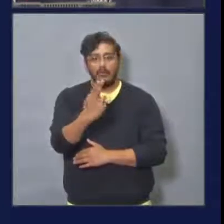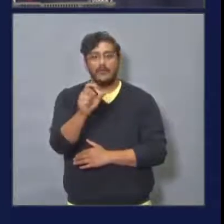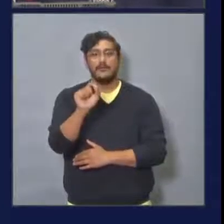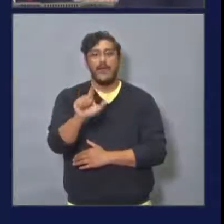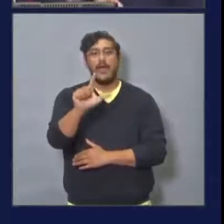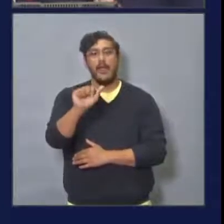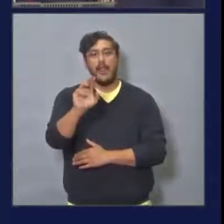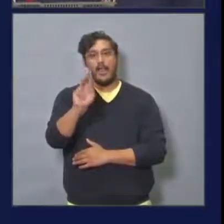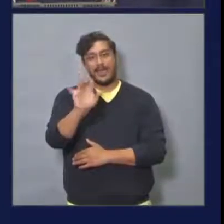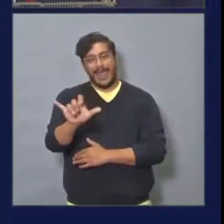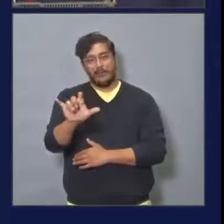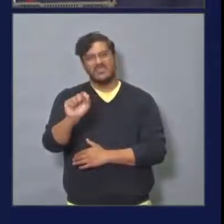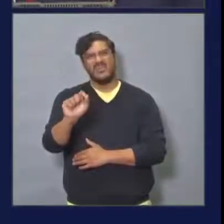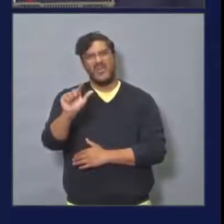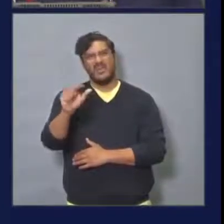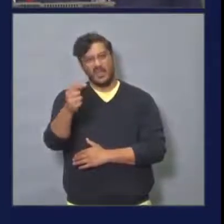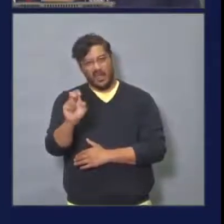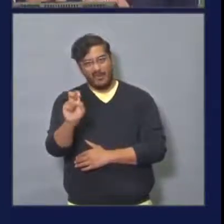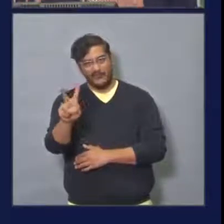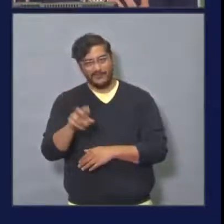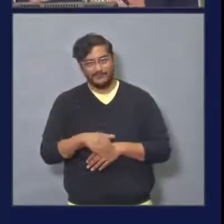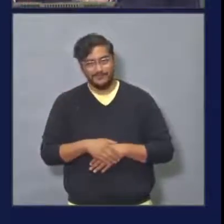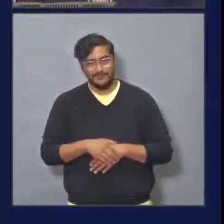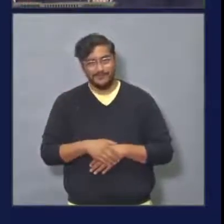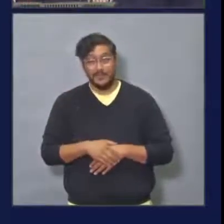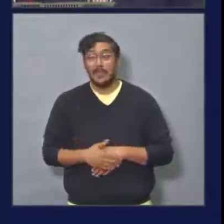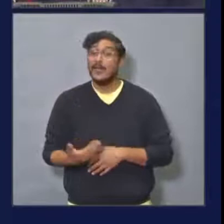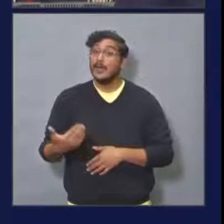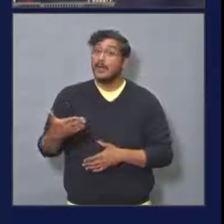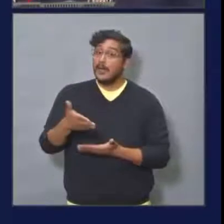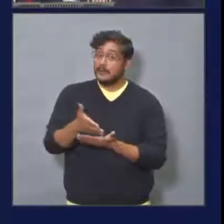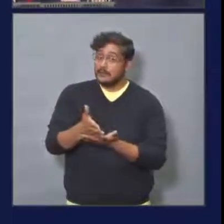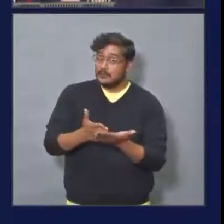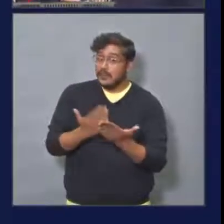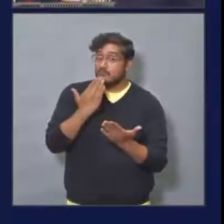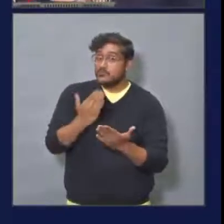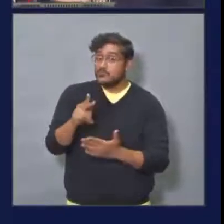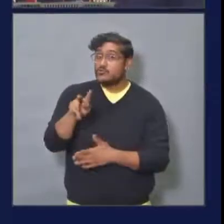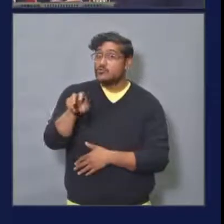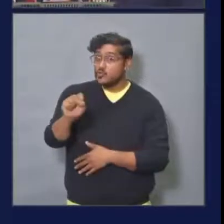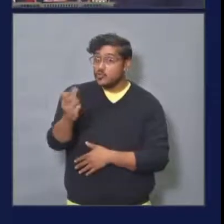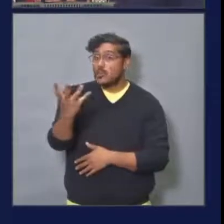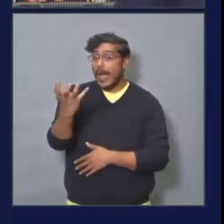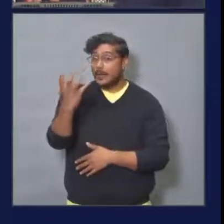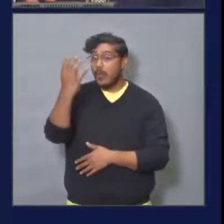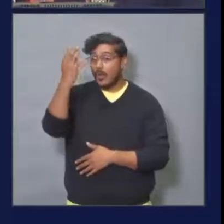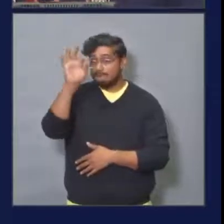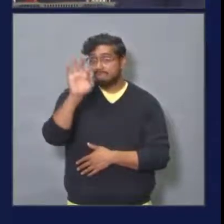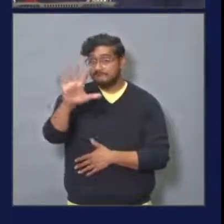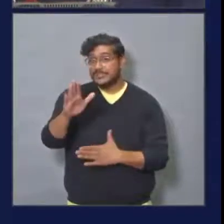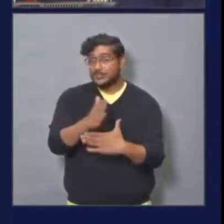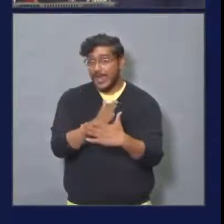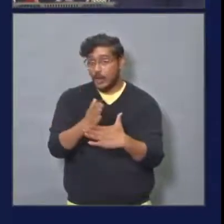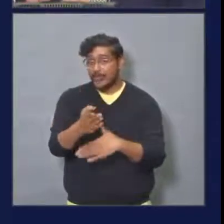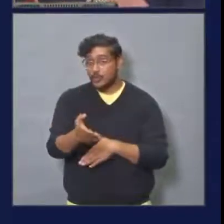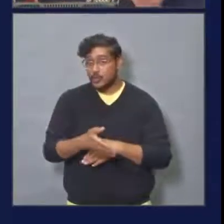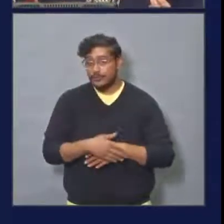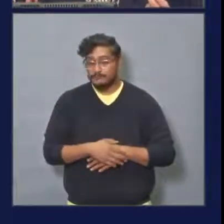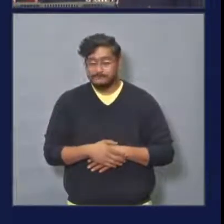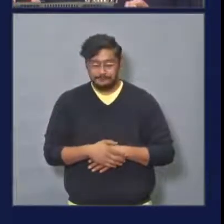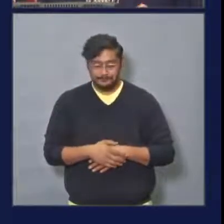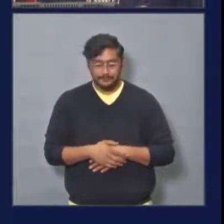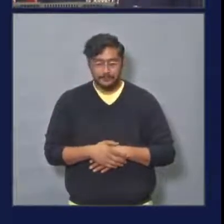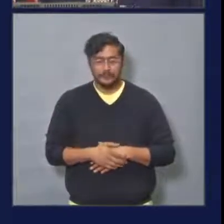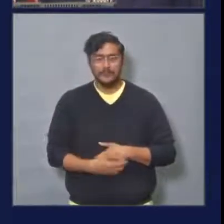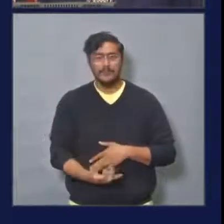publichealth.lacounty.gov. I do want to mention that we have some encouraging news that I want to be able to share